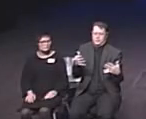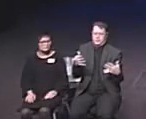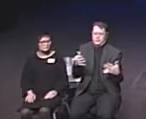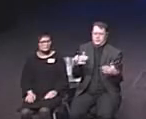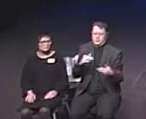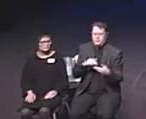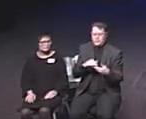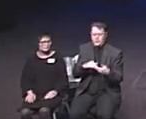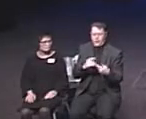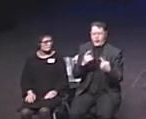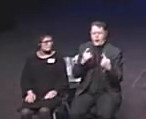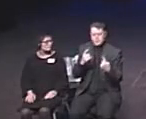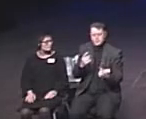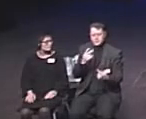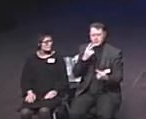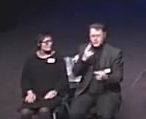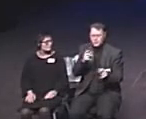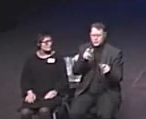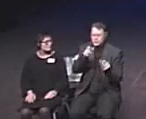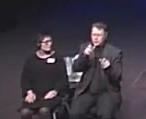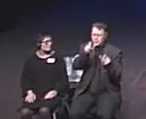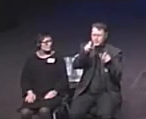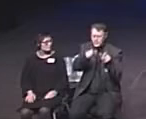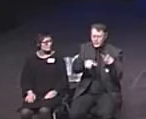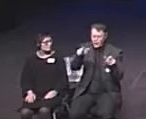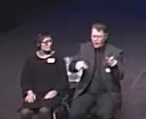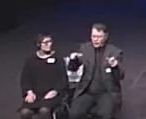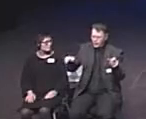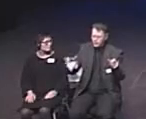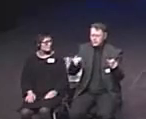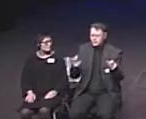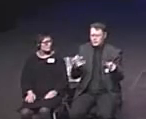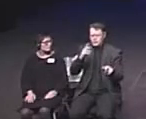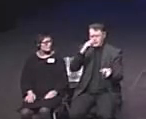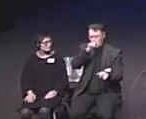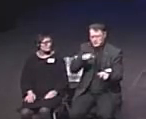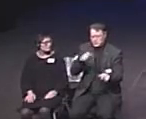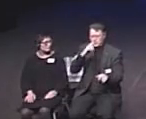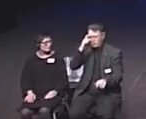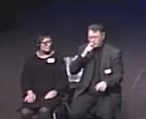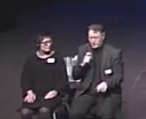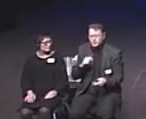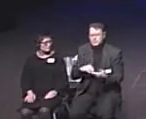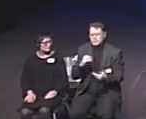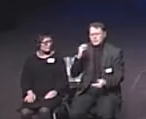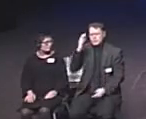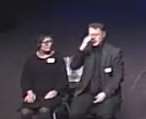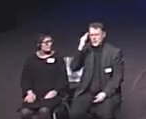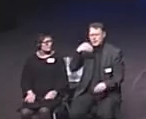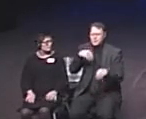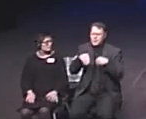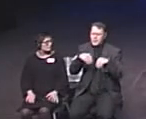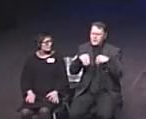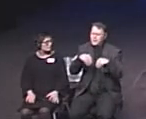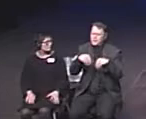Tricky, isn't it? Then all of a sudden, you see pillars, don't you? So this kind of mind games have